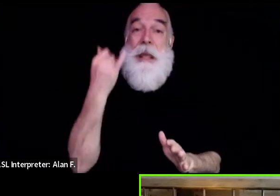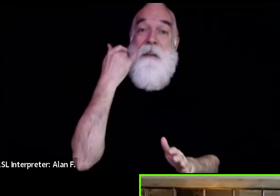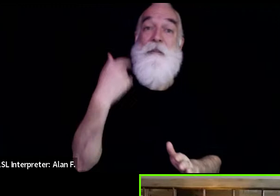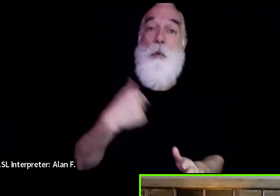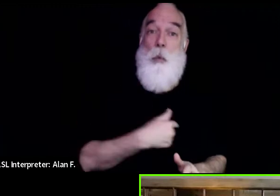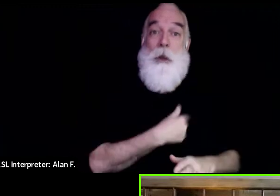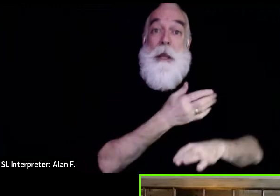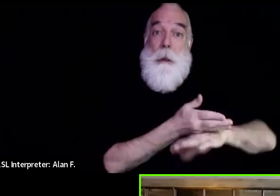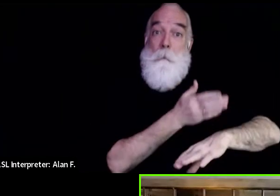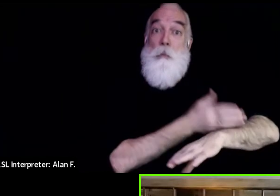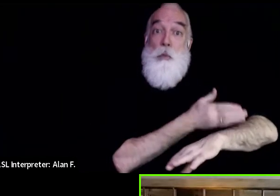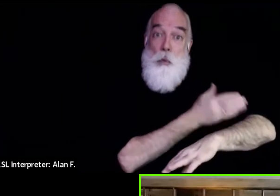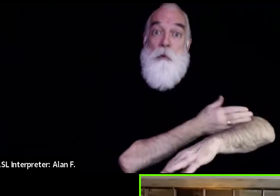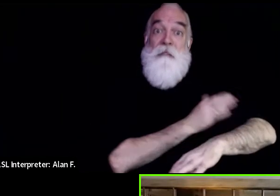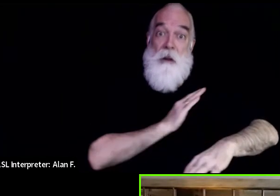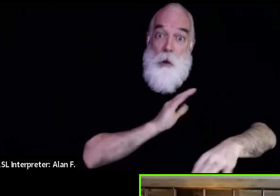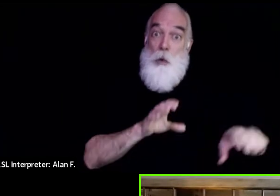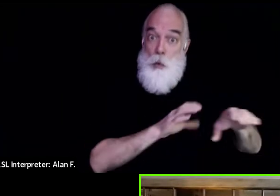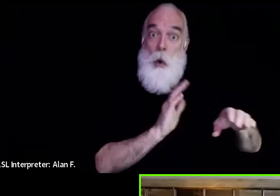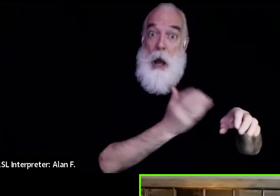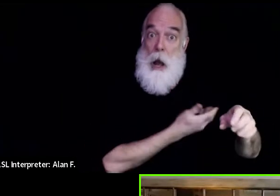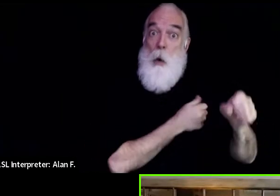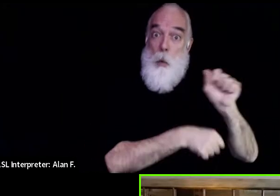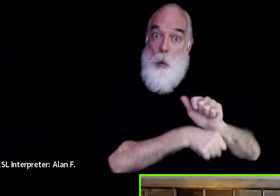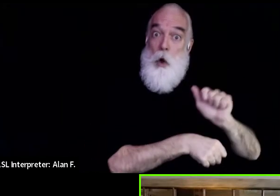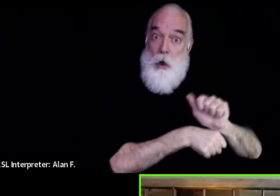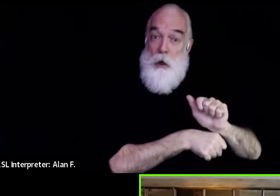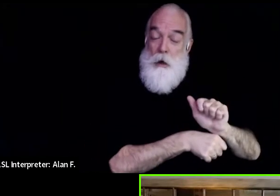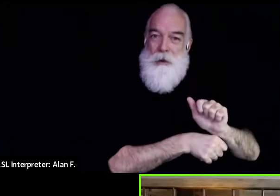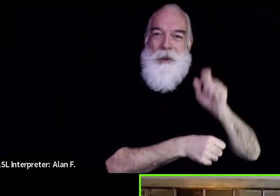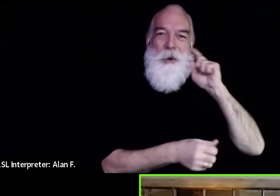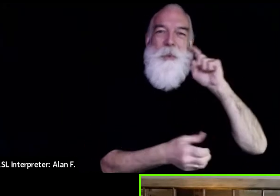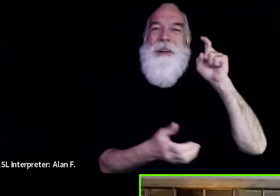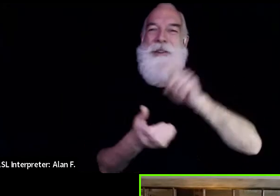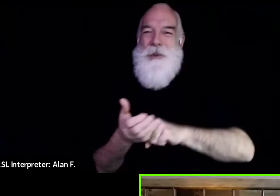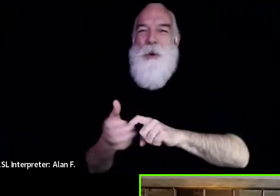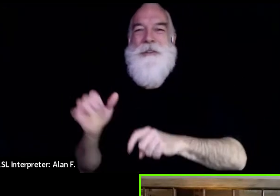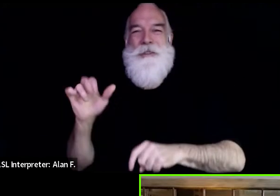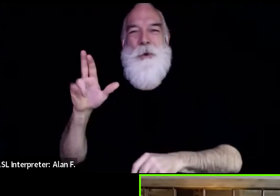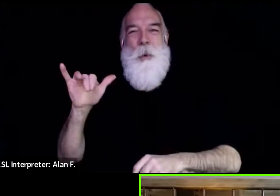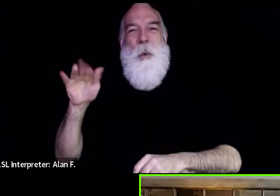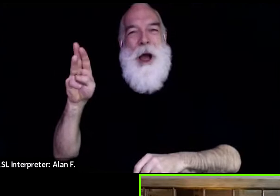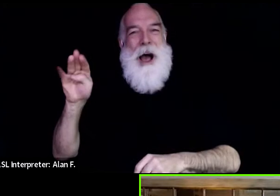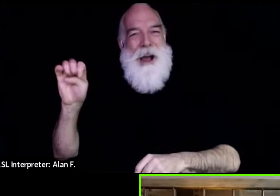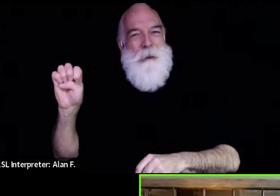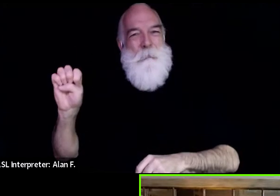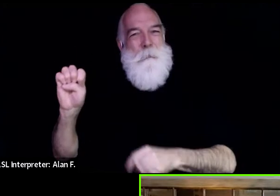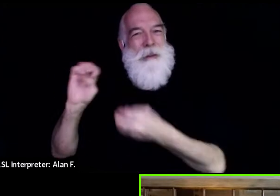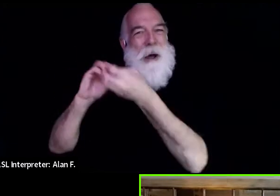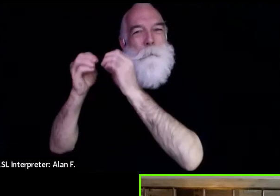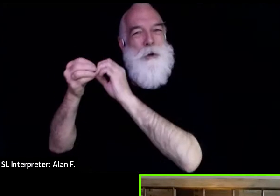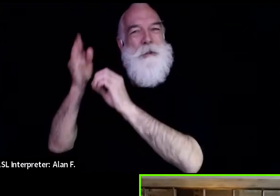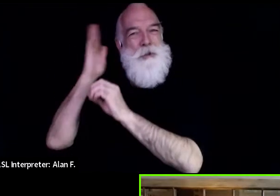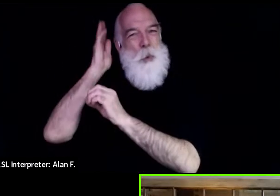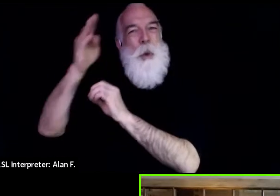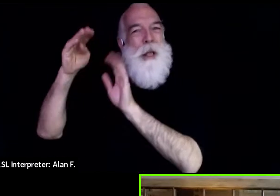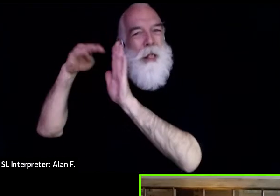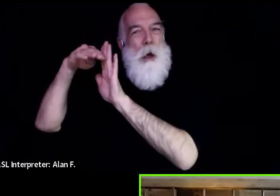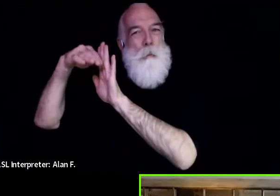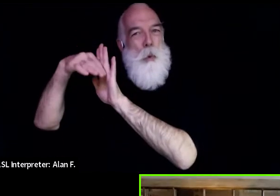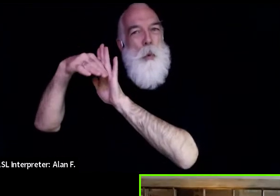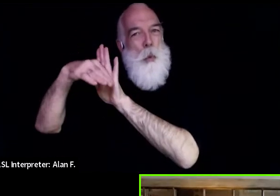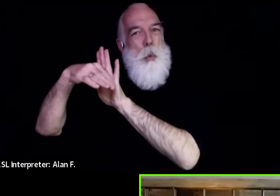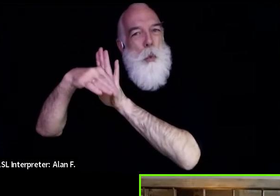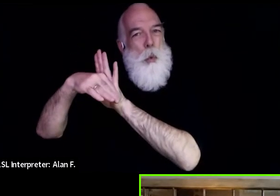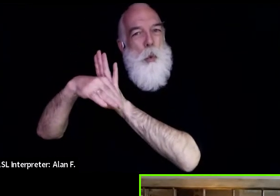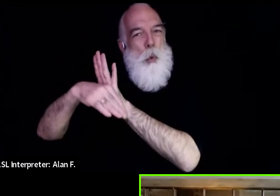those crime numbers begin to drop. Mm-hmm. And again, I go back to where we are with COVID. So much of this is